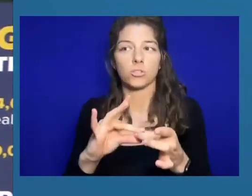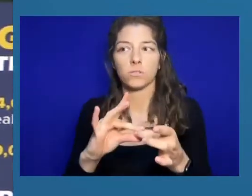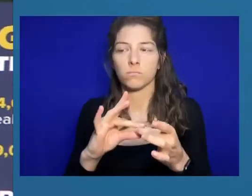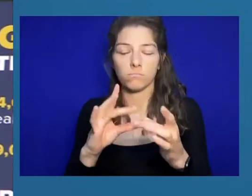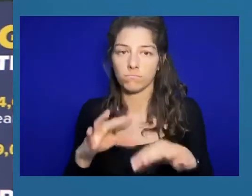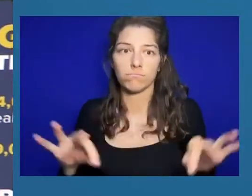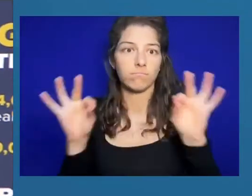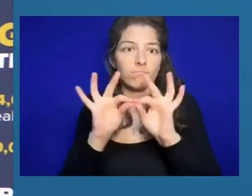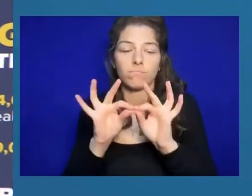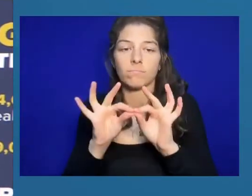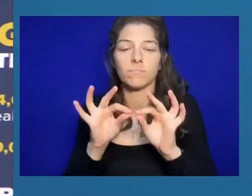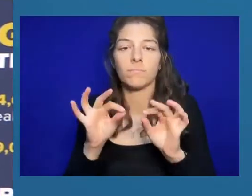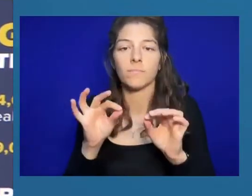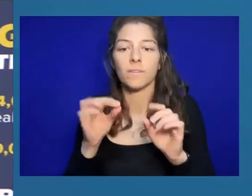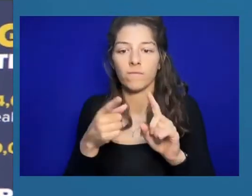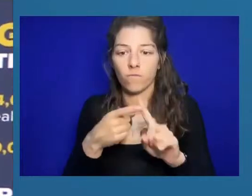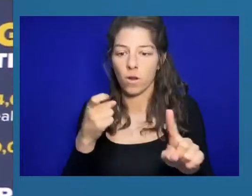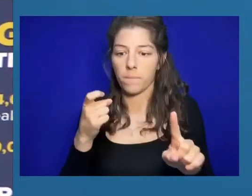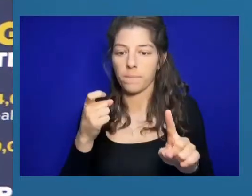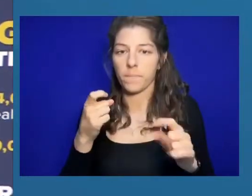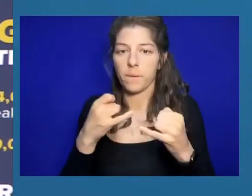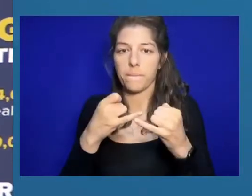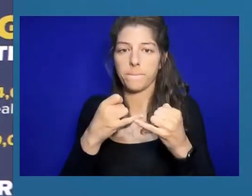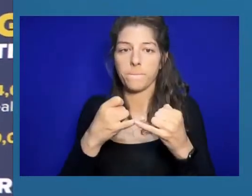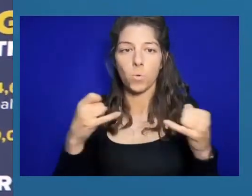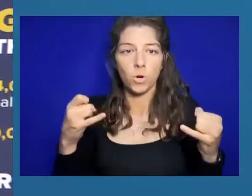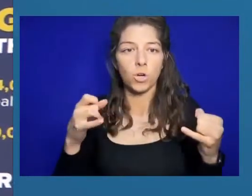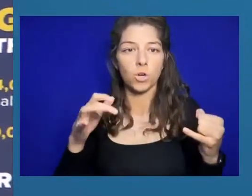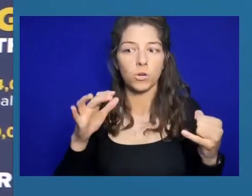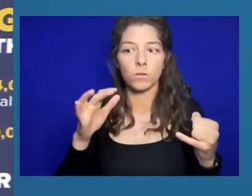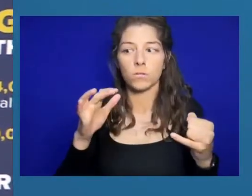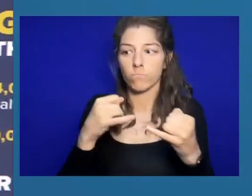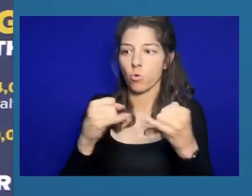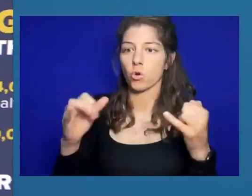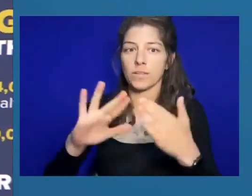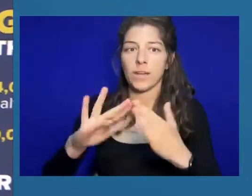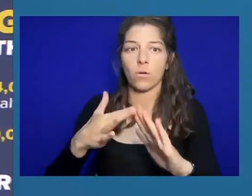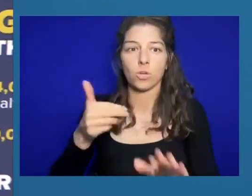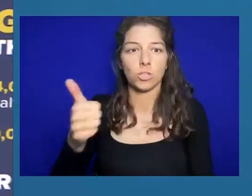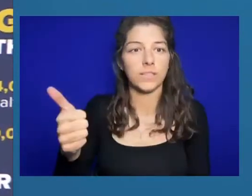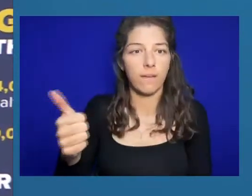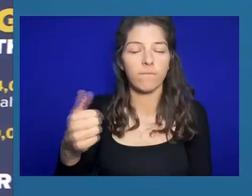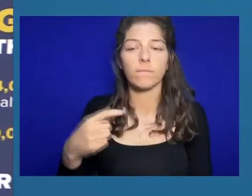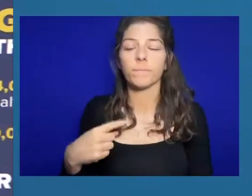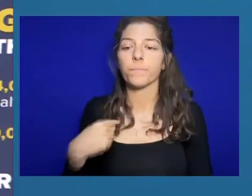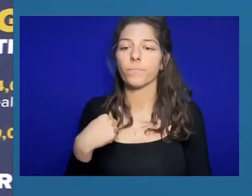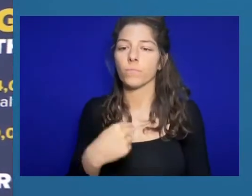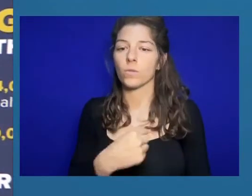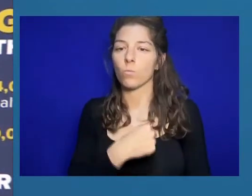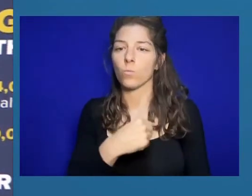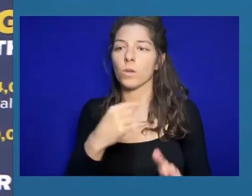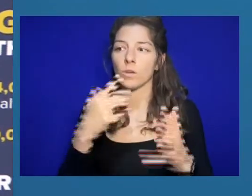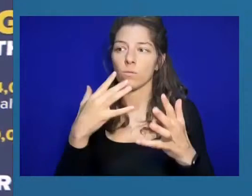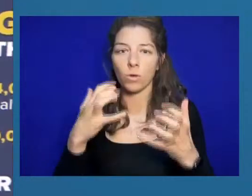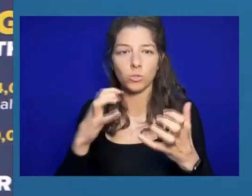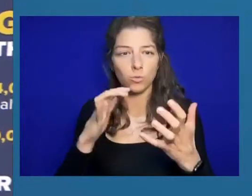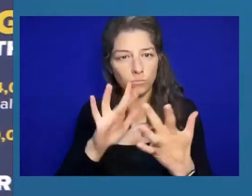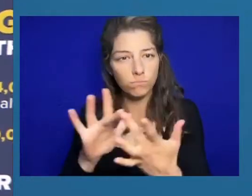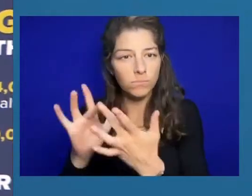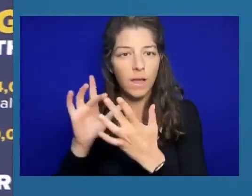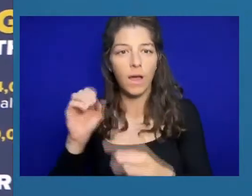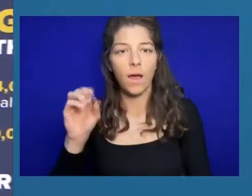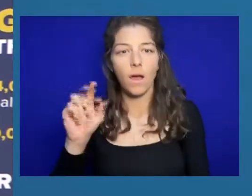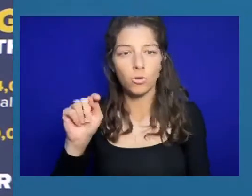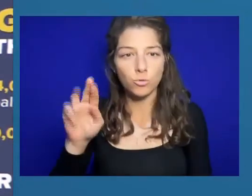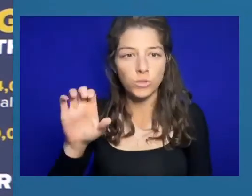has, coming from a border region herself. And we look forward to shared outreach and dedication to the cause of friendship